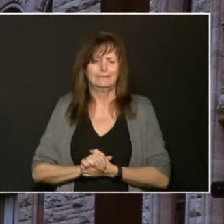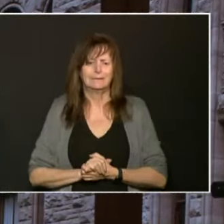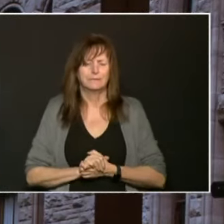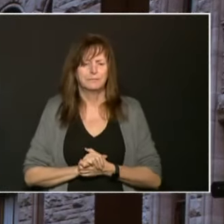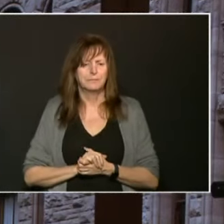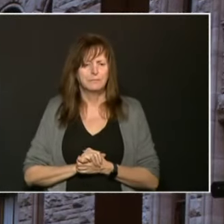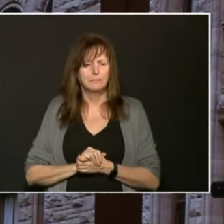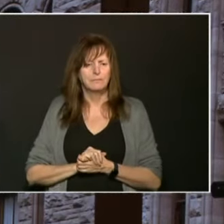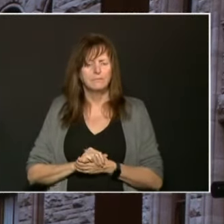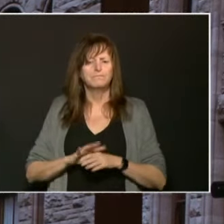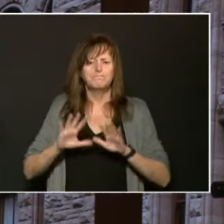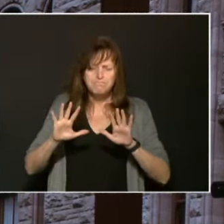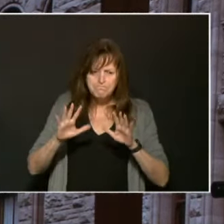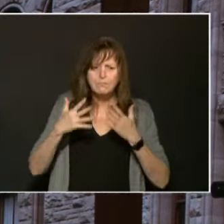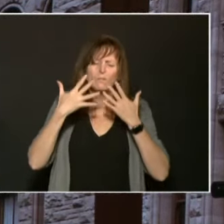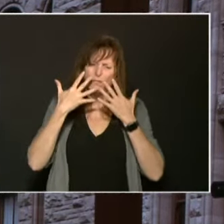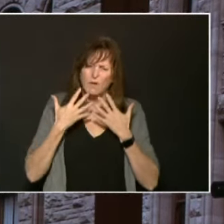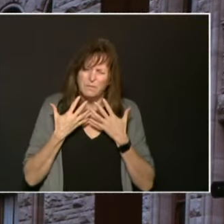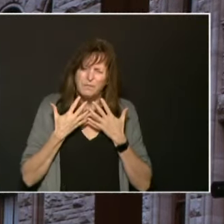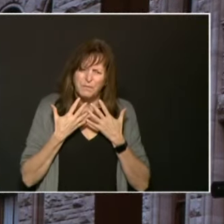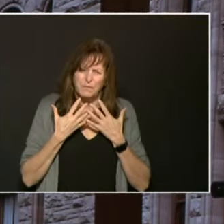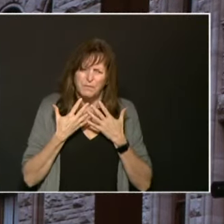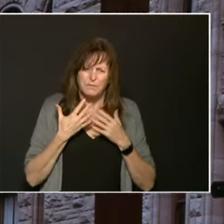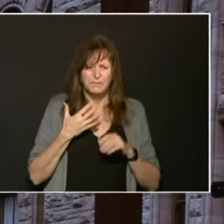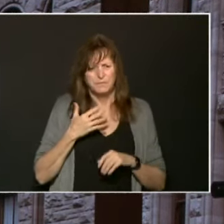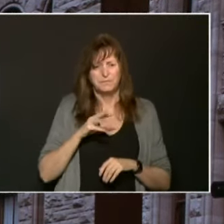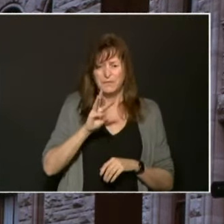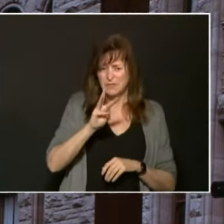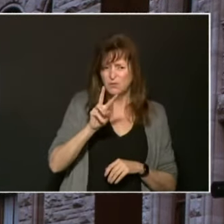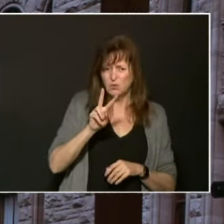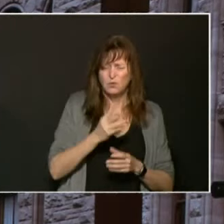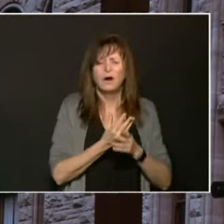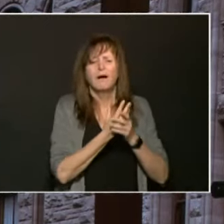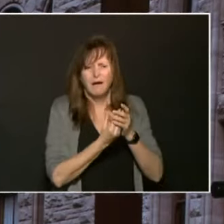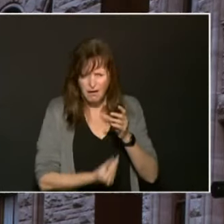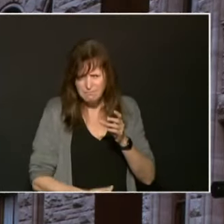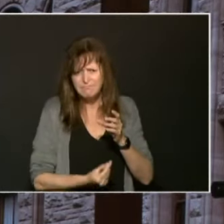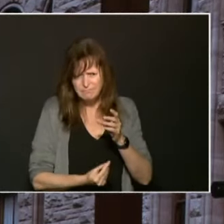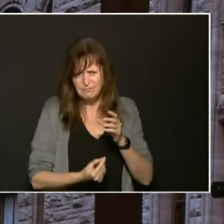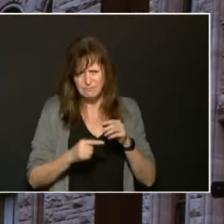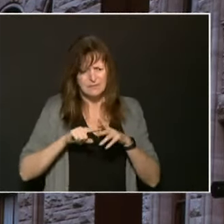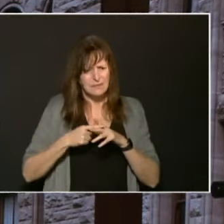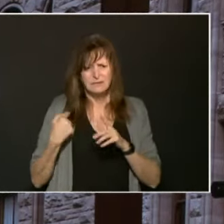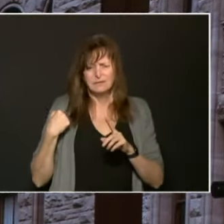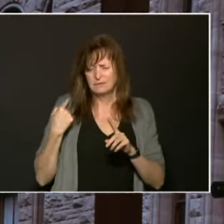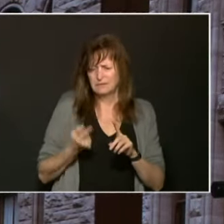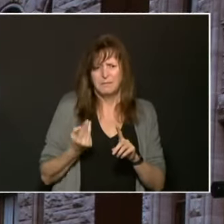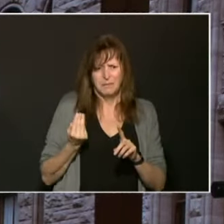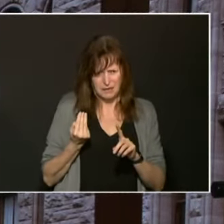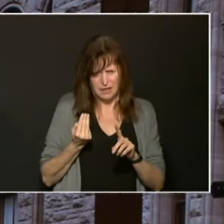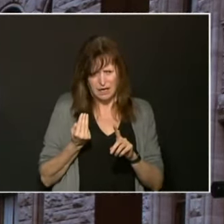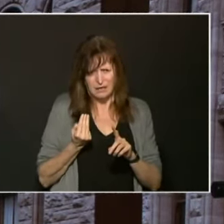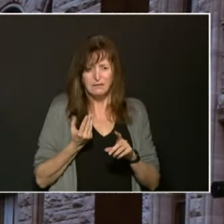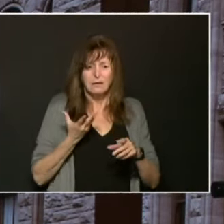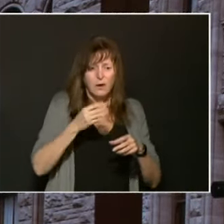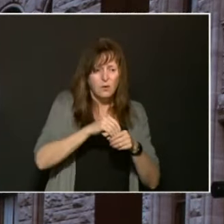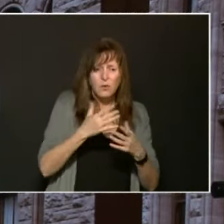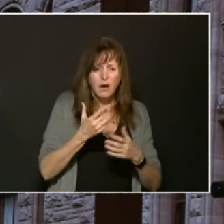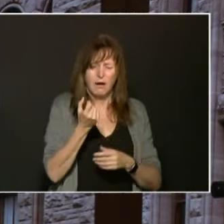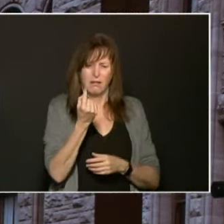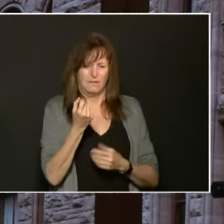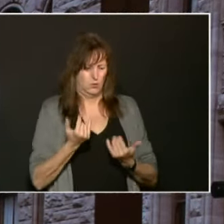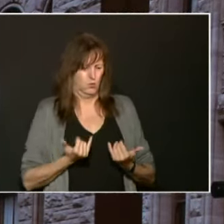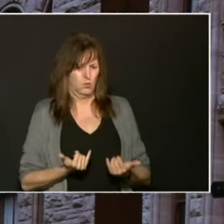Sadly, we are reporting an additional 62 deaths since Monday's update. This includes 11 COVID-related deaths